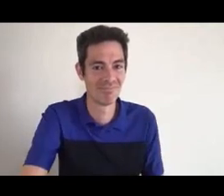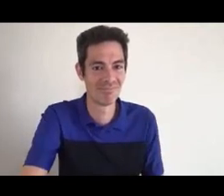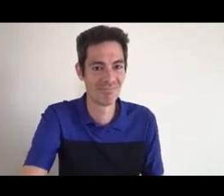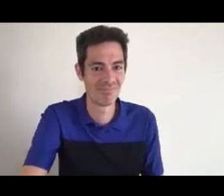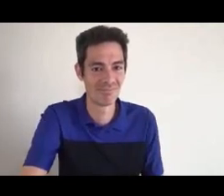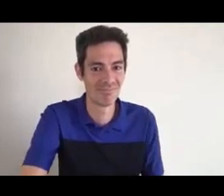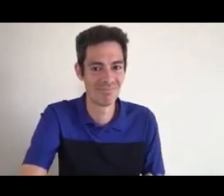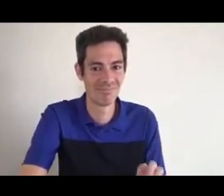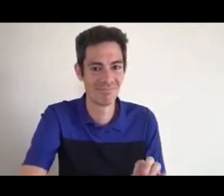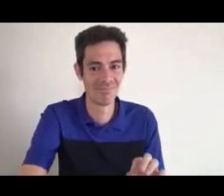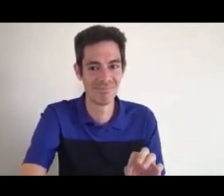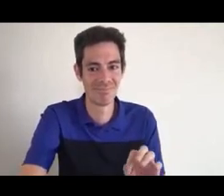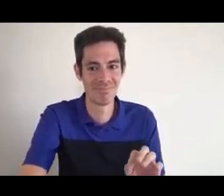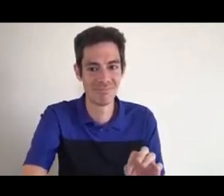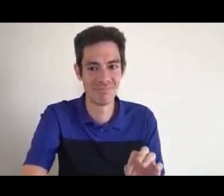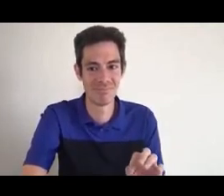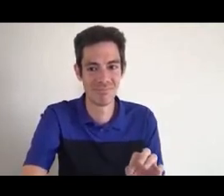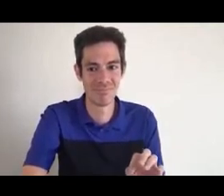answers your question.